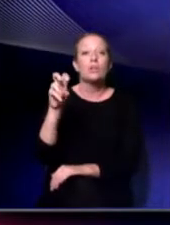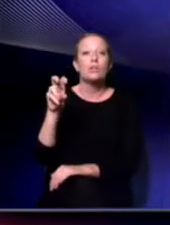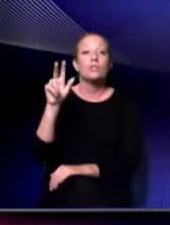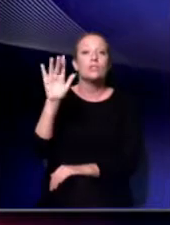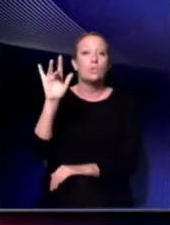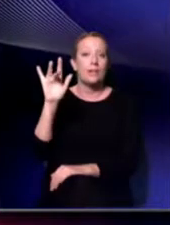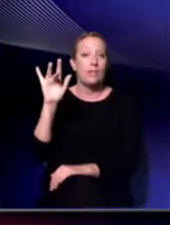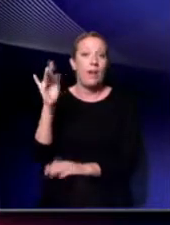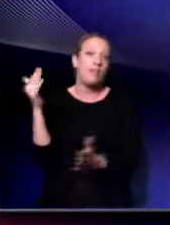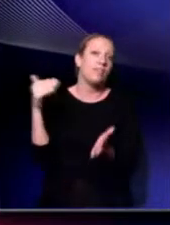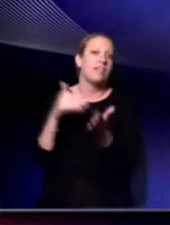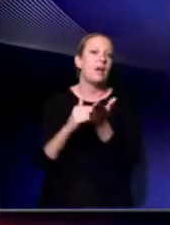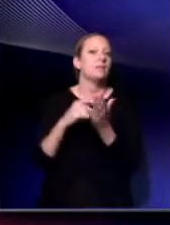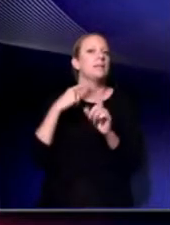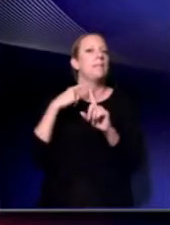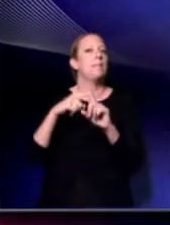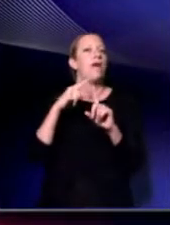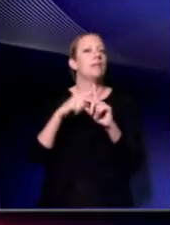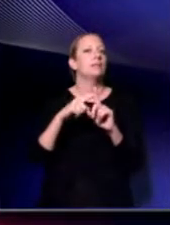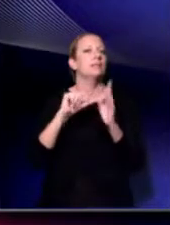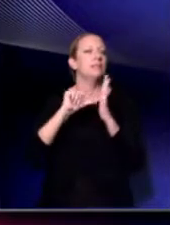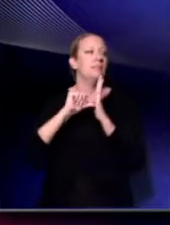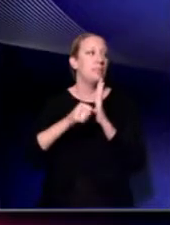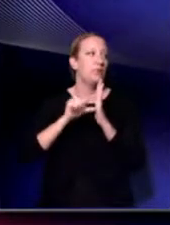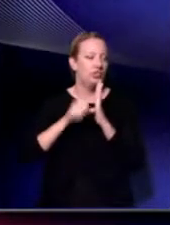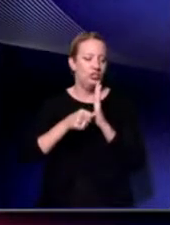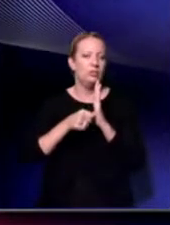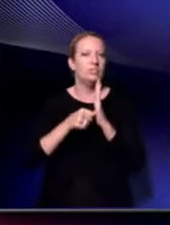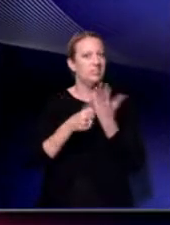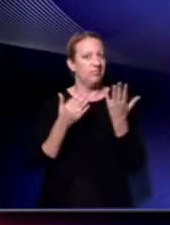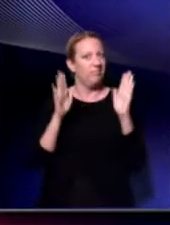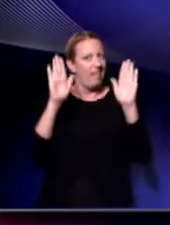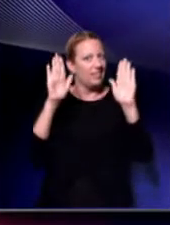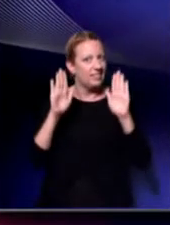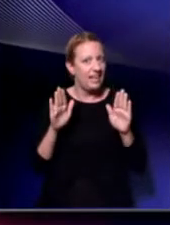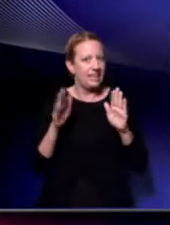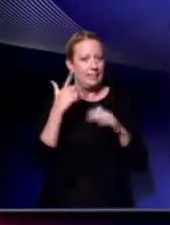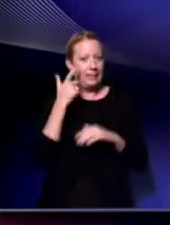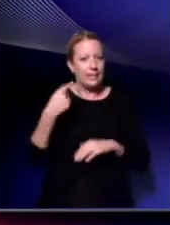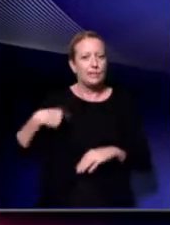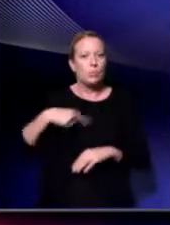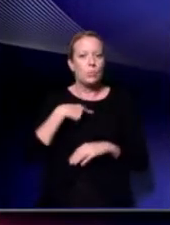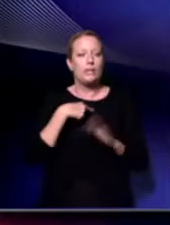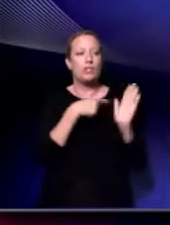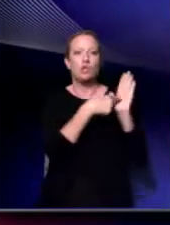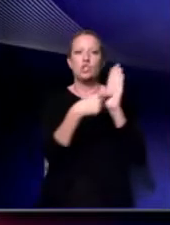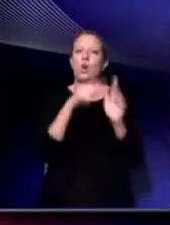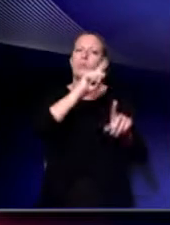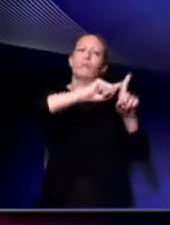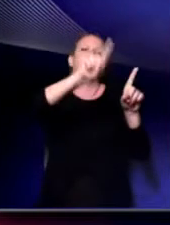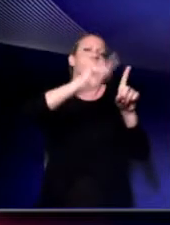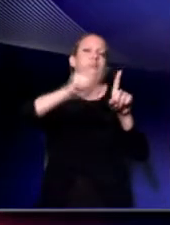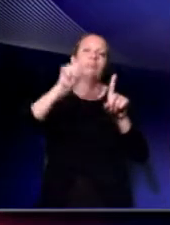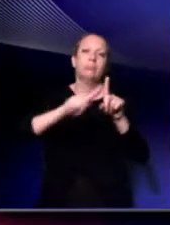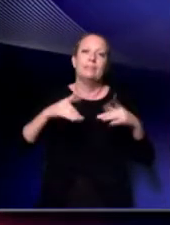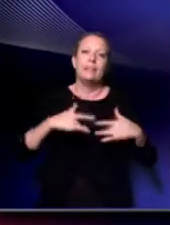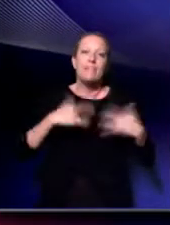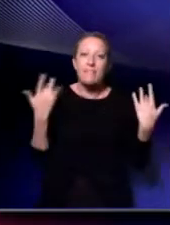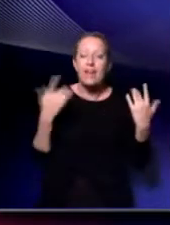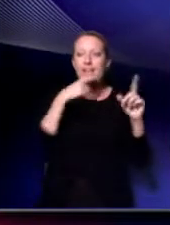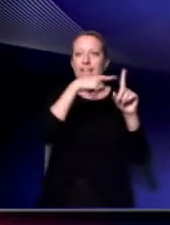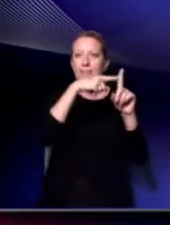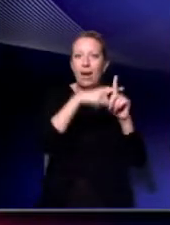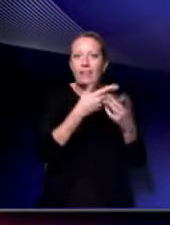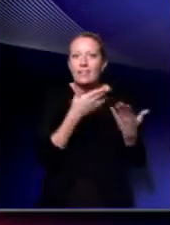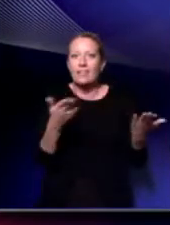positive impressions. And so that's fantastic. That's a direct result of us covering many of the great events and things that we want to celebrate at